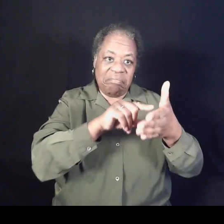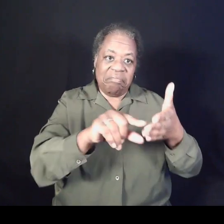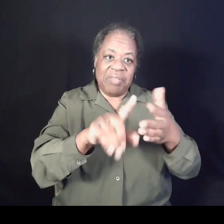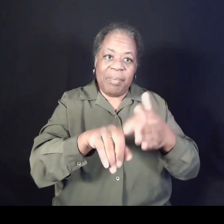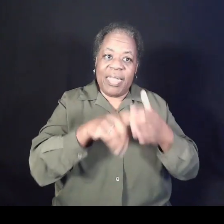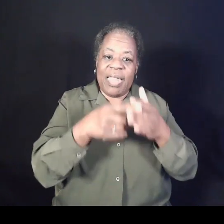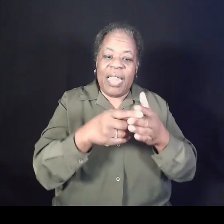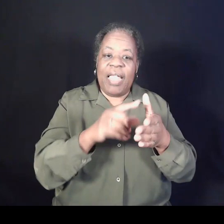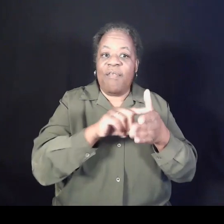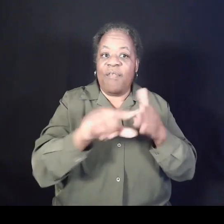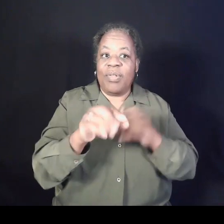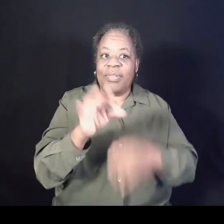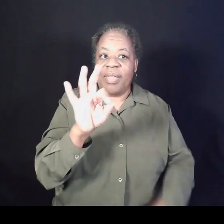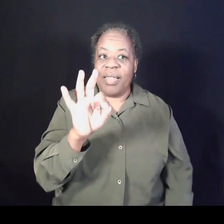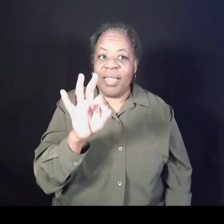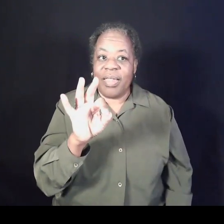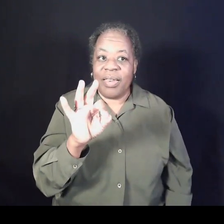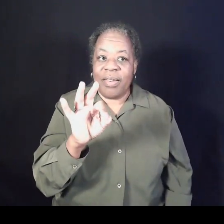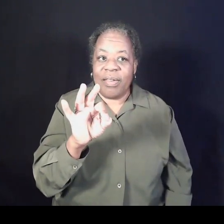9.